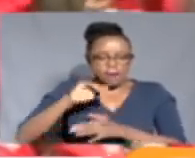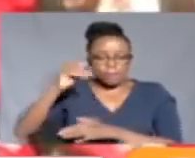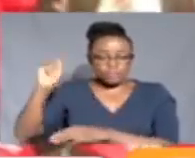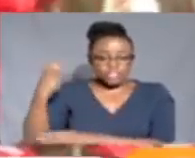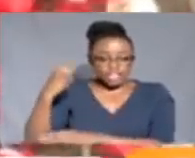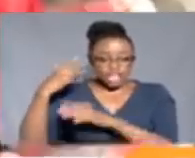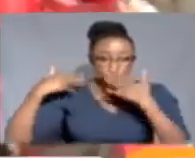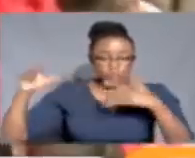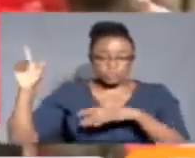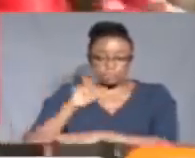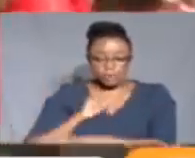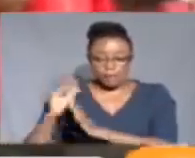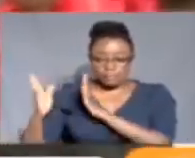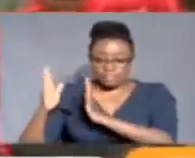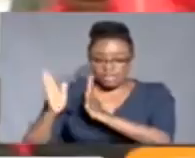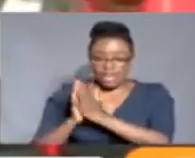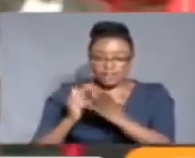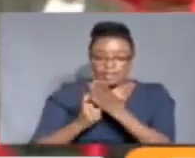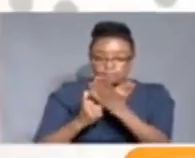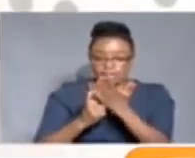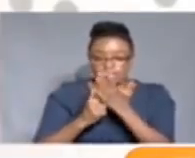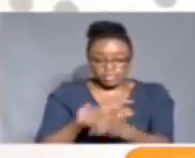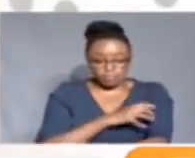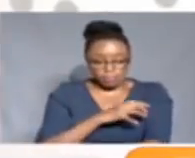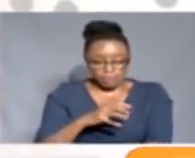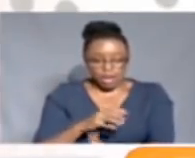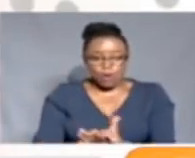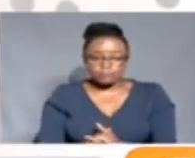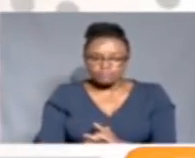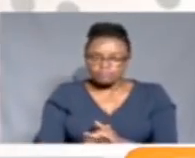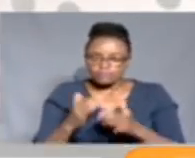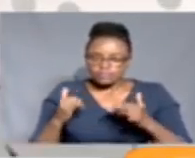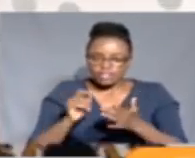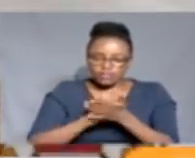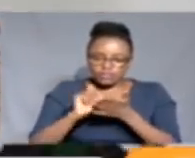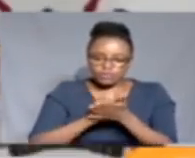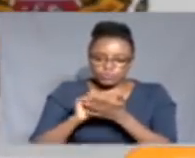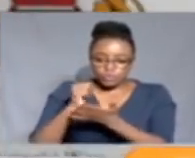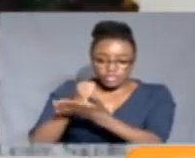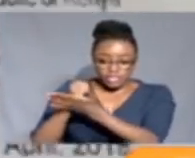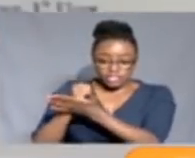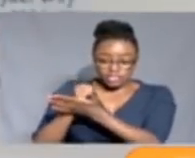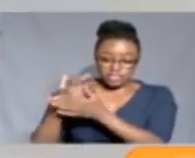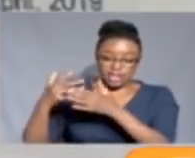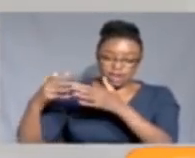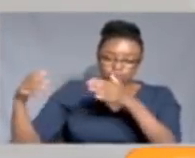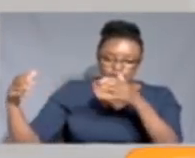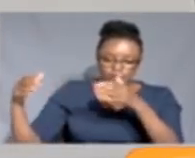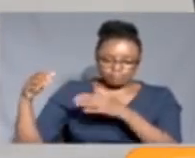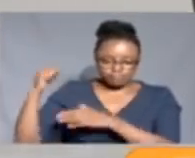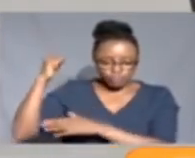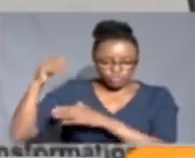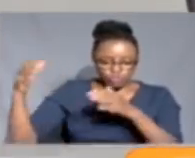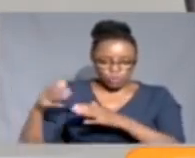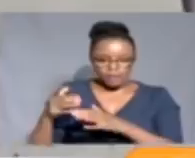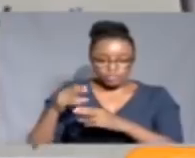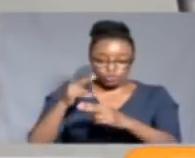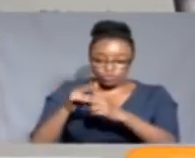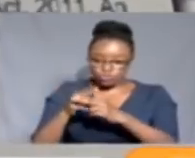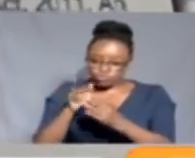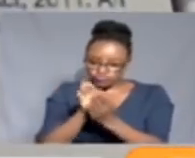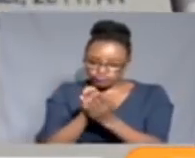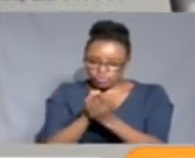region lost its security and bargaining power. They have already written to the Registrar of Political Parties to reserve the name